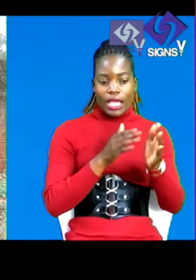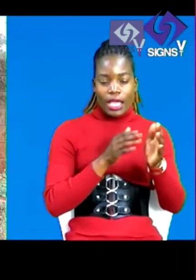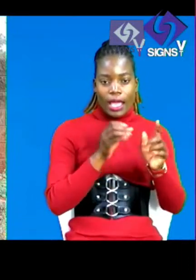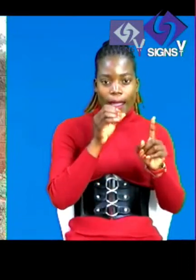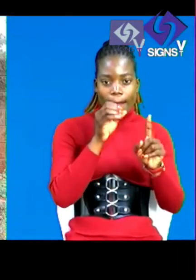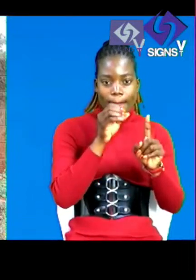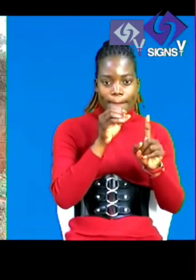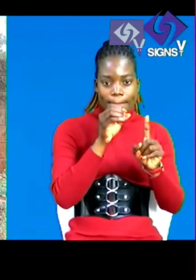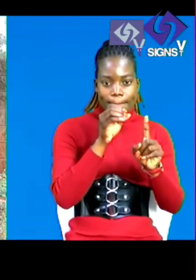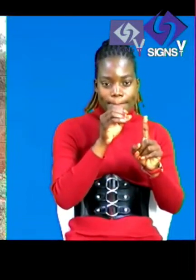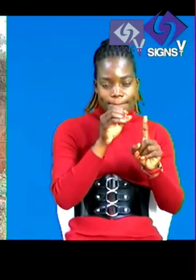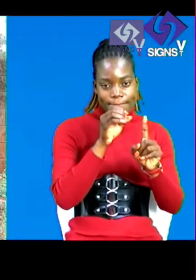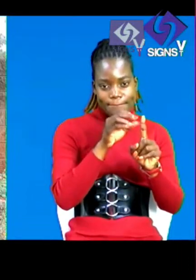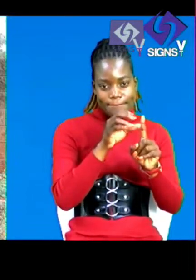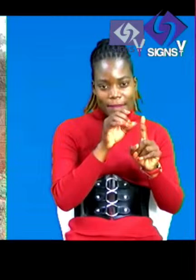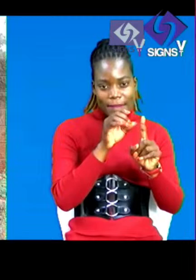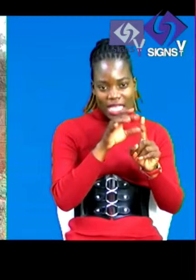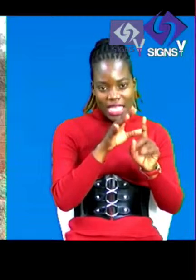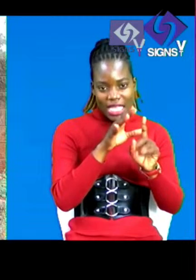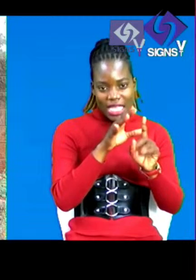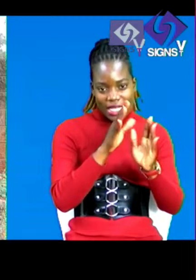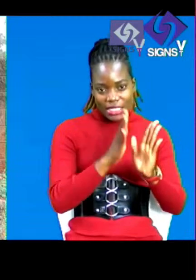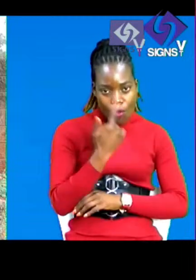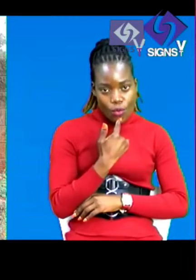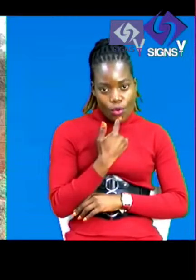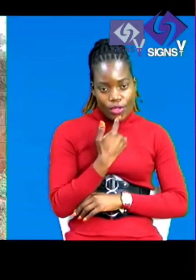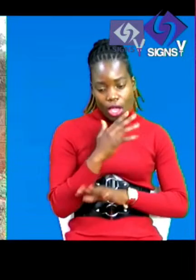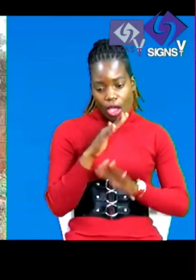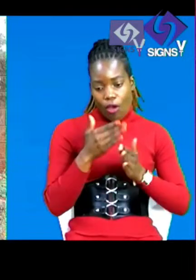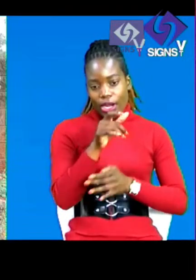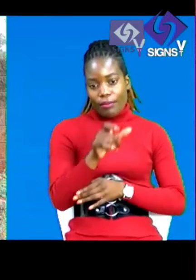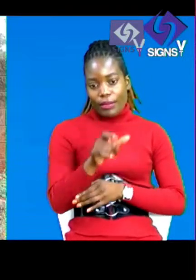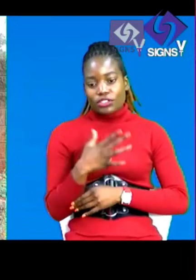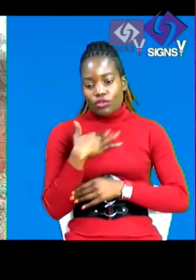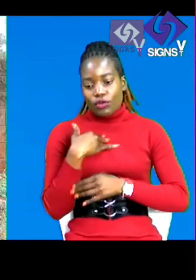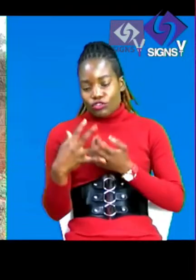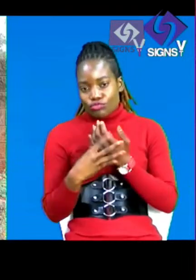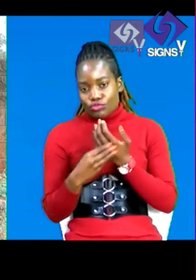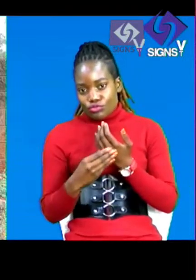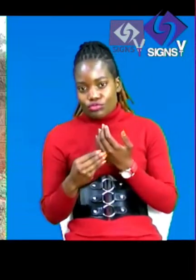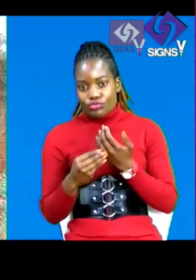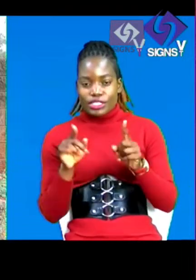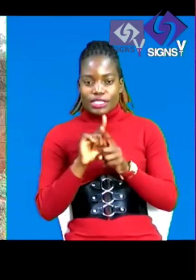modeling industry? Someone you'd like to be, maybe, in future?